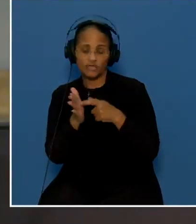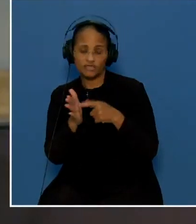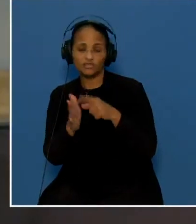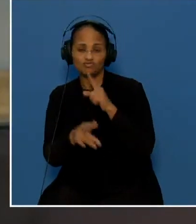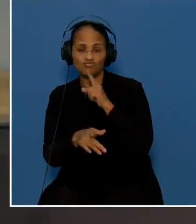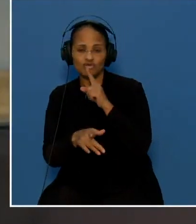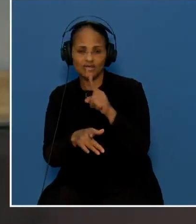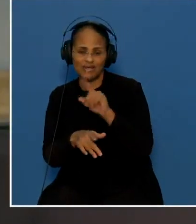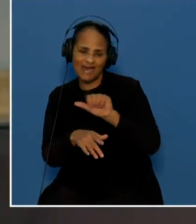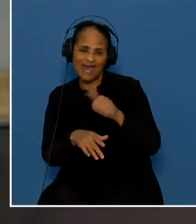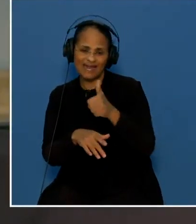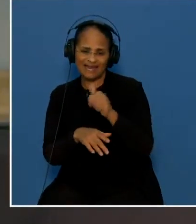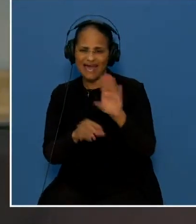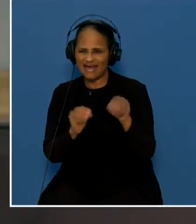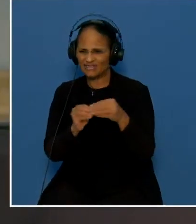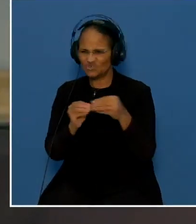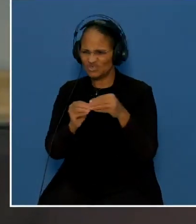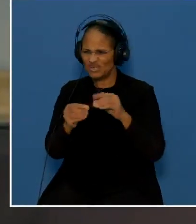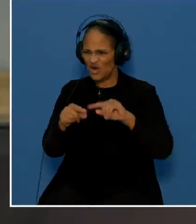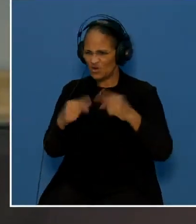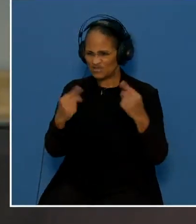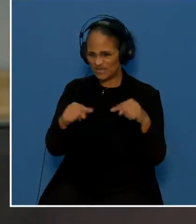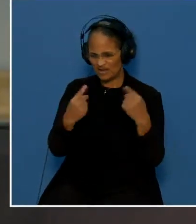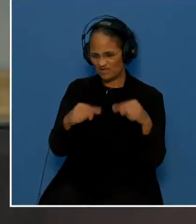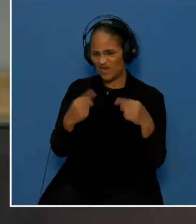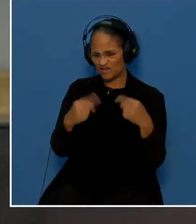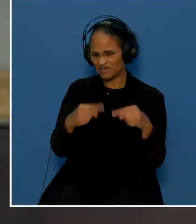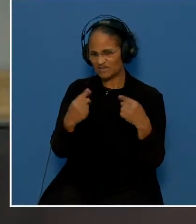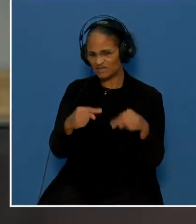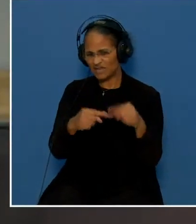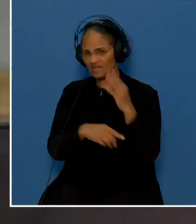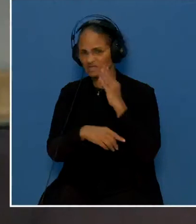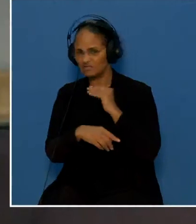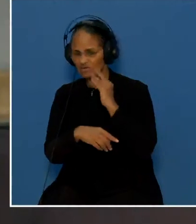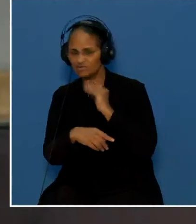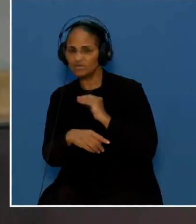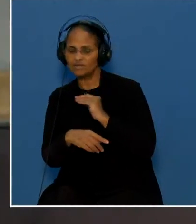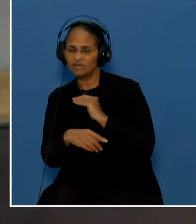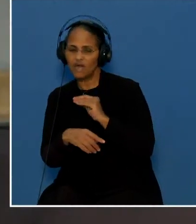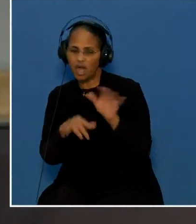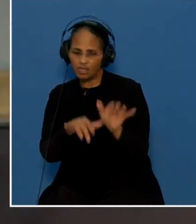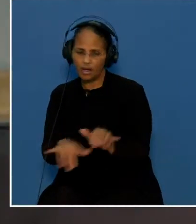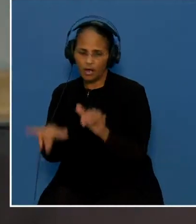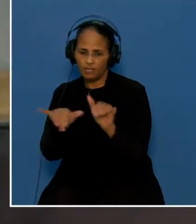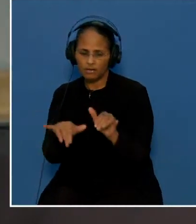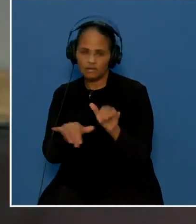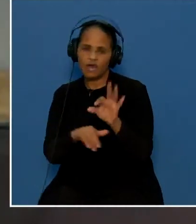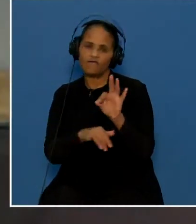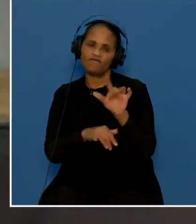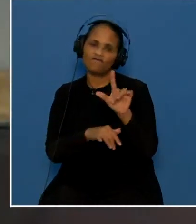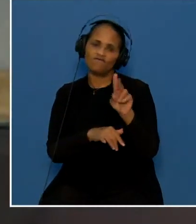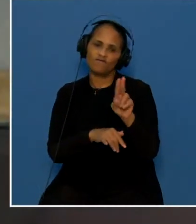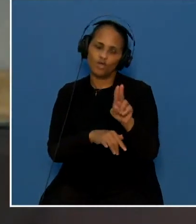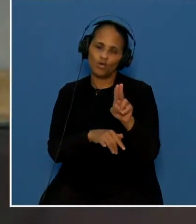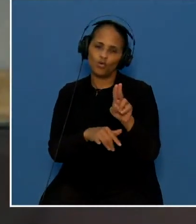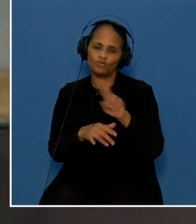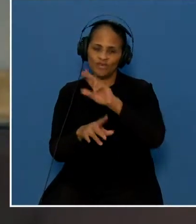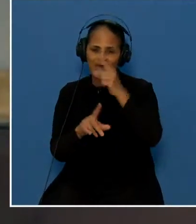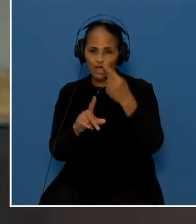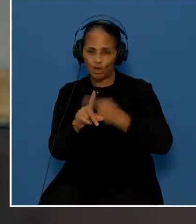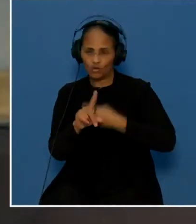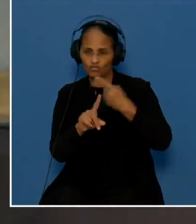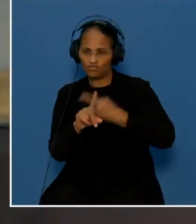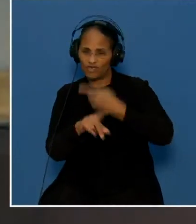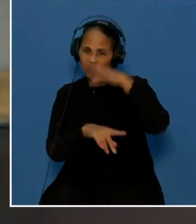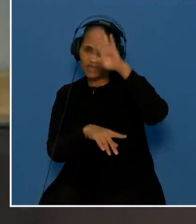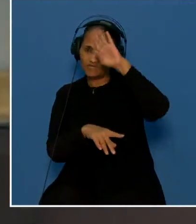any side effects experienced by the recipients. The common side effects are flu-like symptoms, including fever,